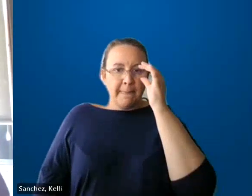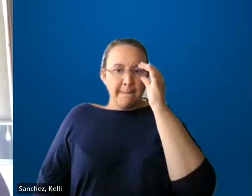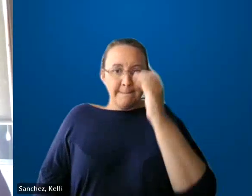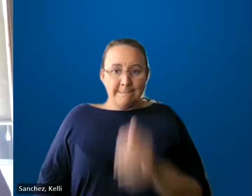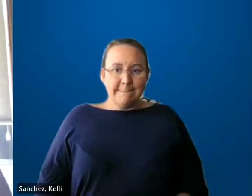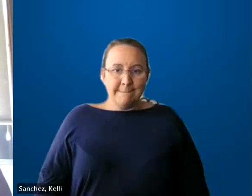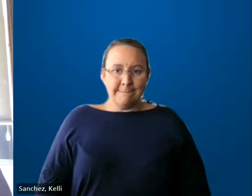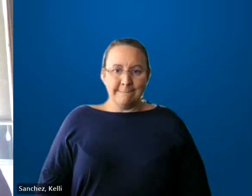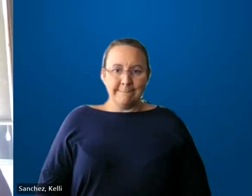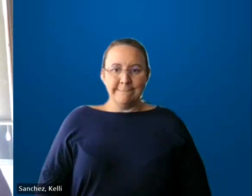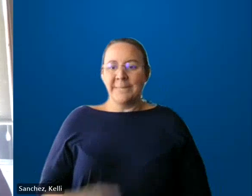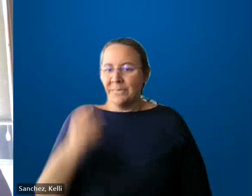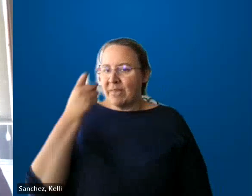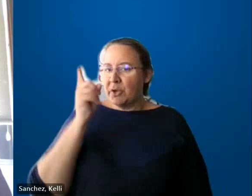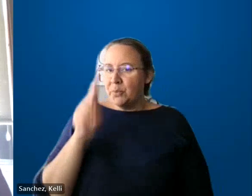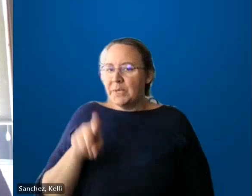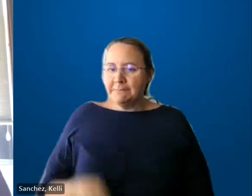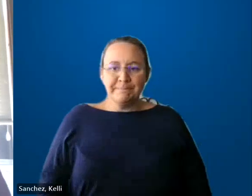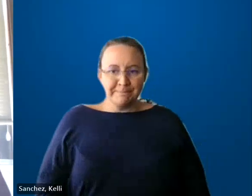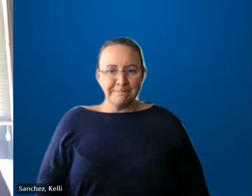All right. I agree completely.